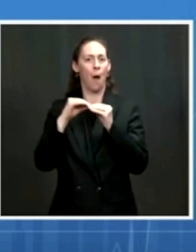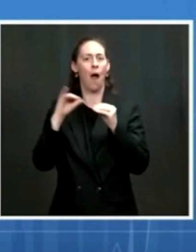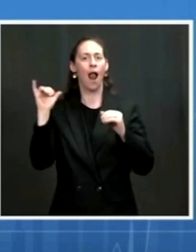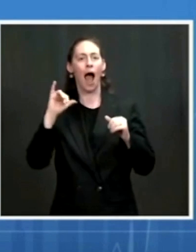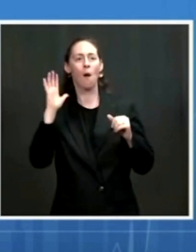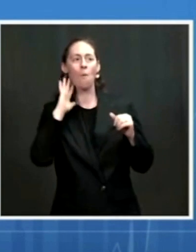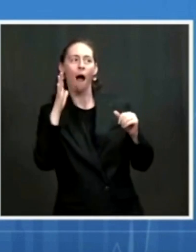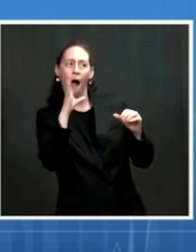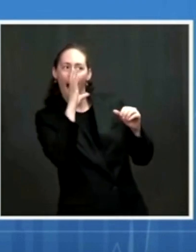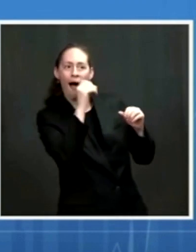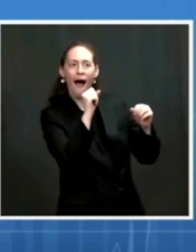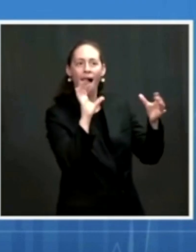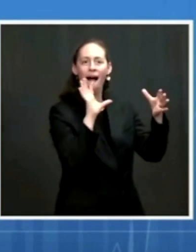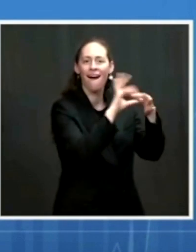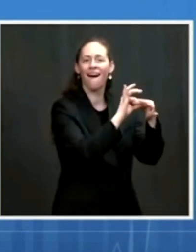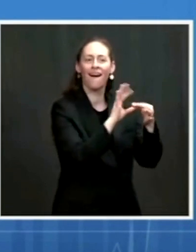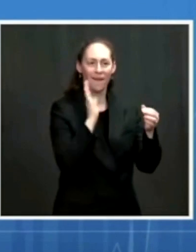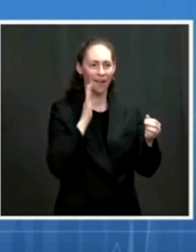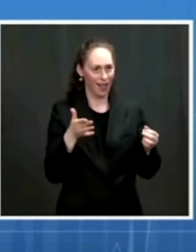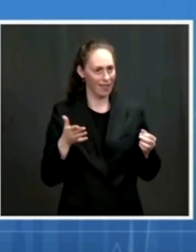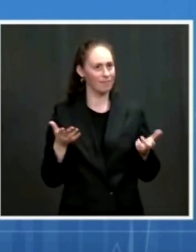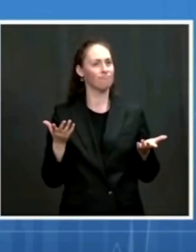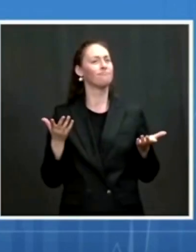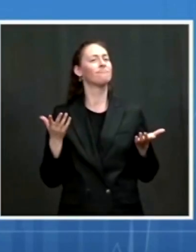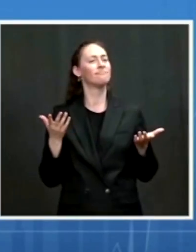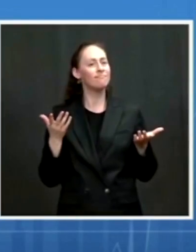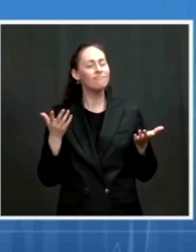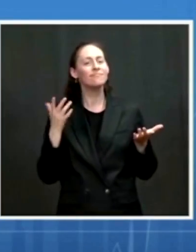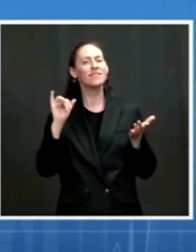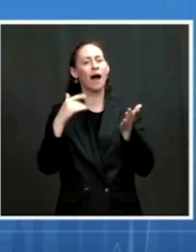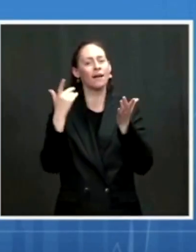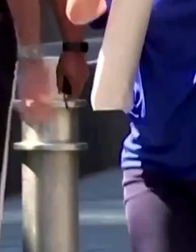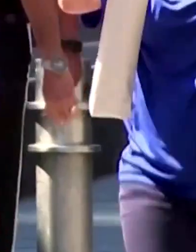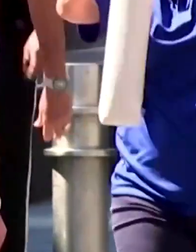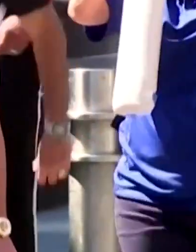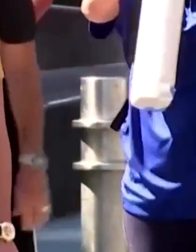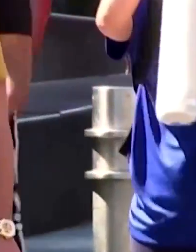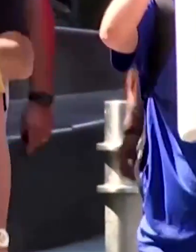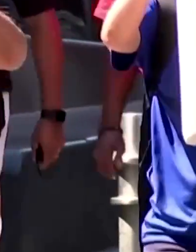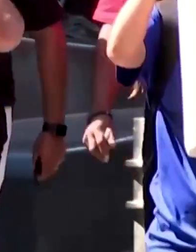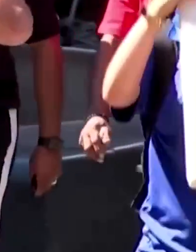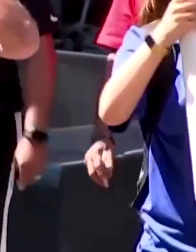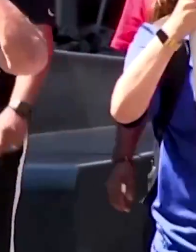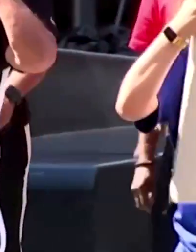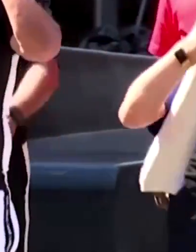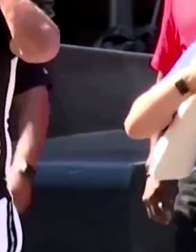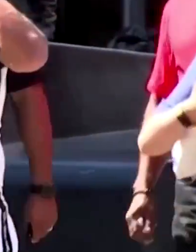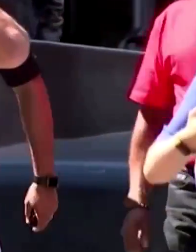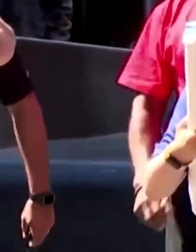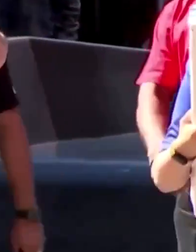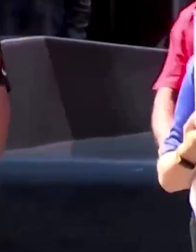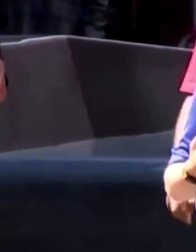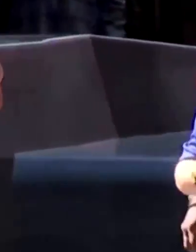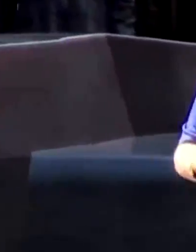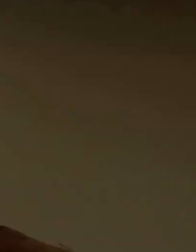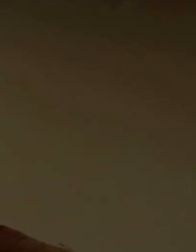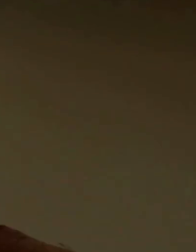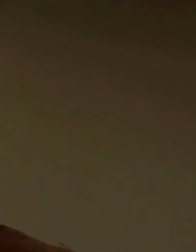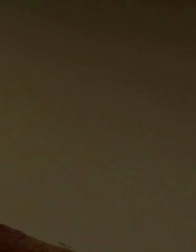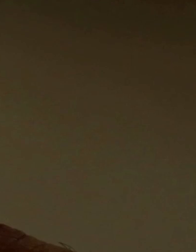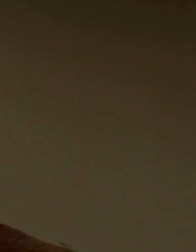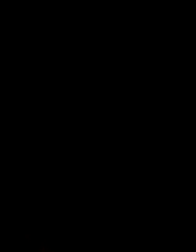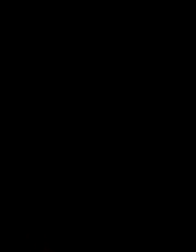a vaccination. It came as he announced a new White House partnership with popular online dating platforms such as Match,